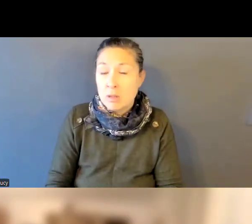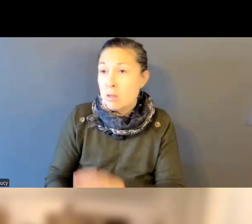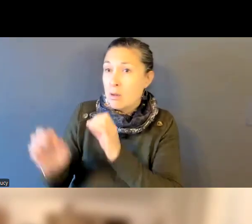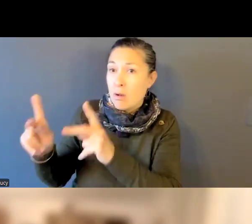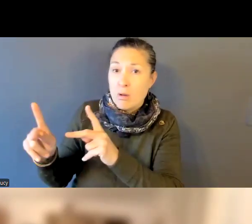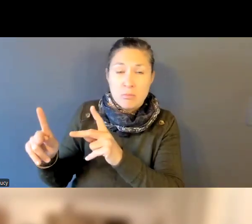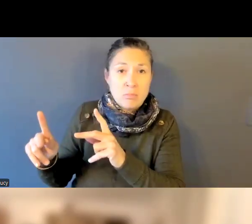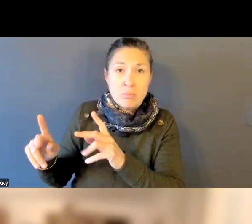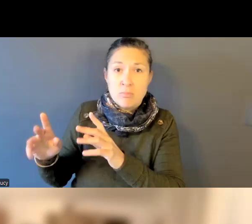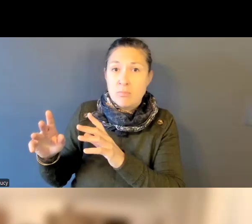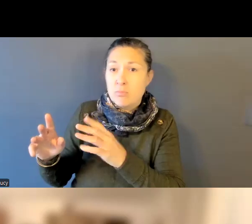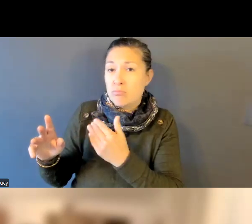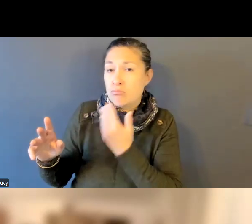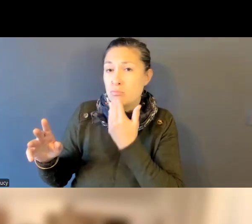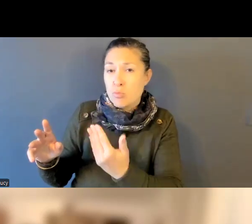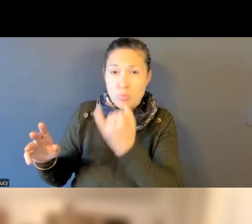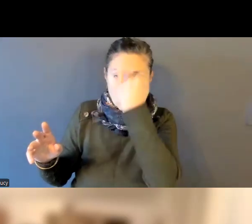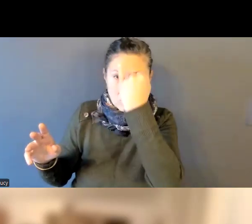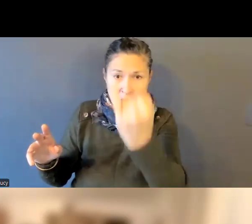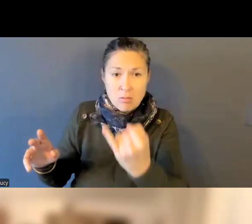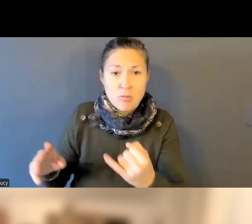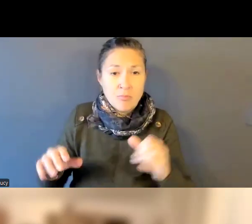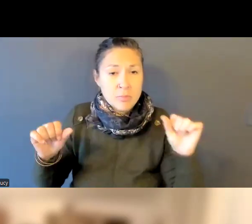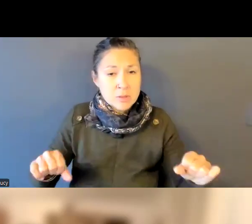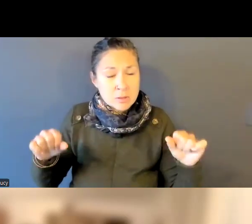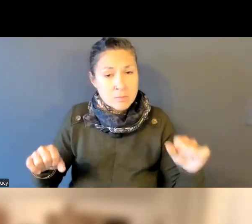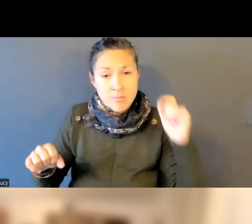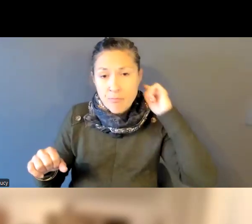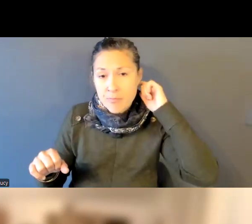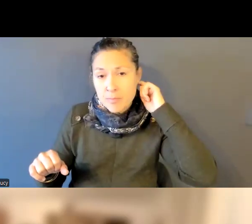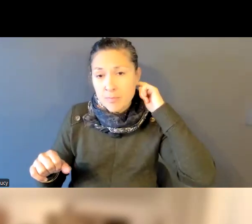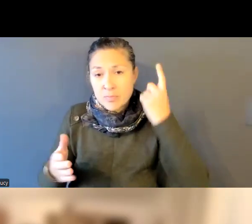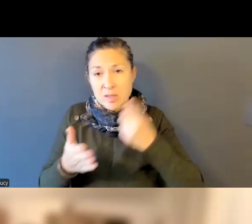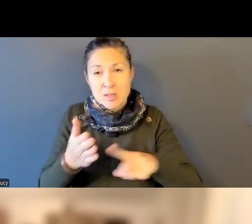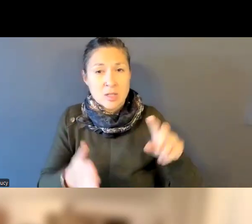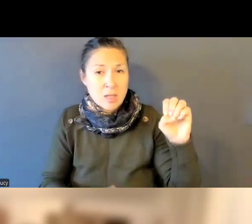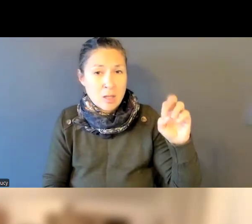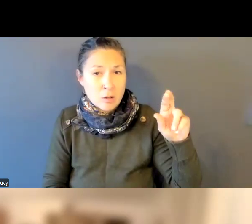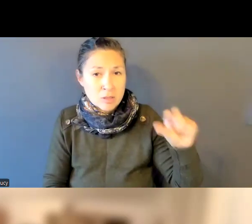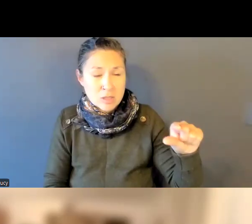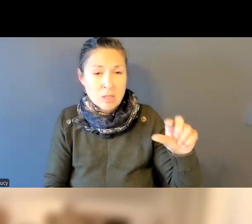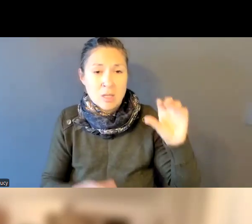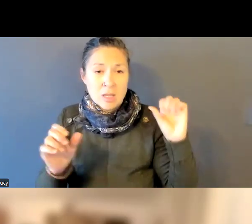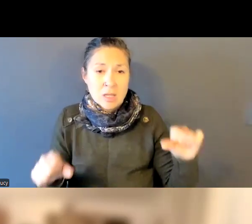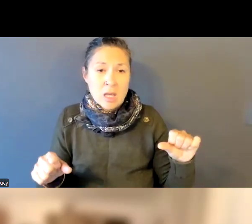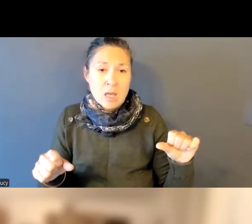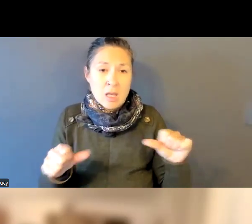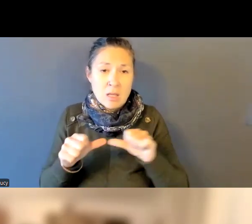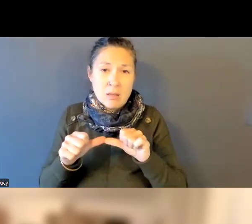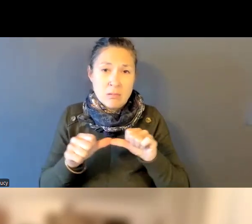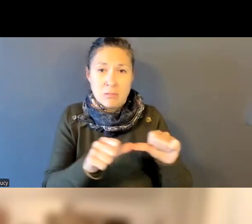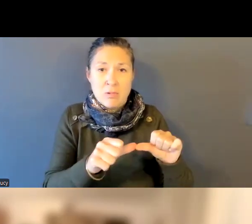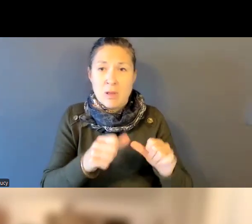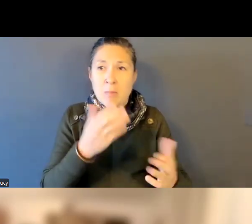great solution. Is it possible, checking in with ERG, to go to